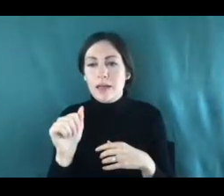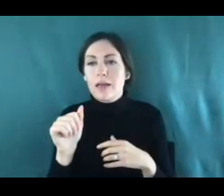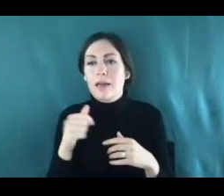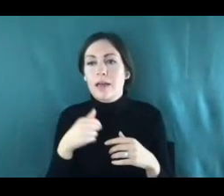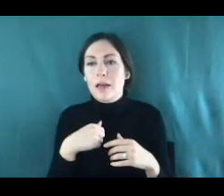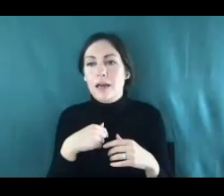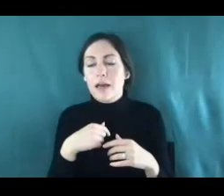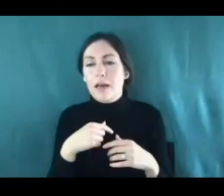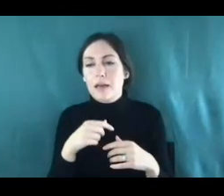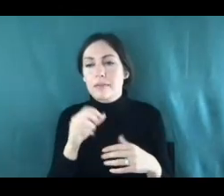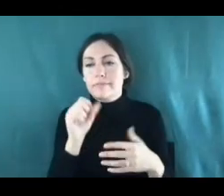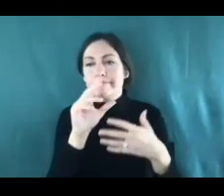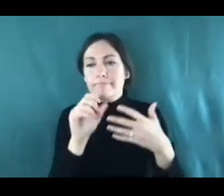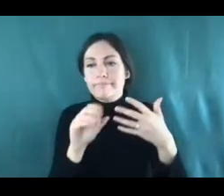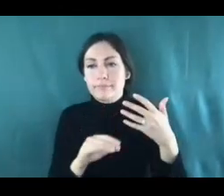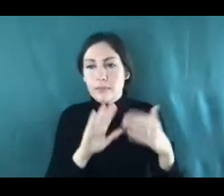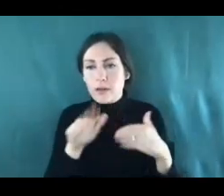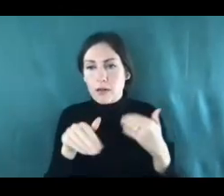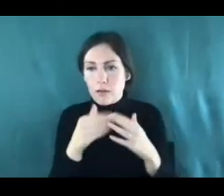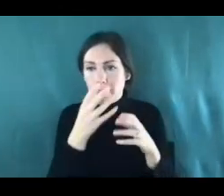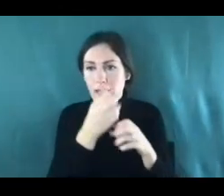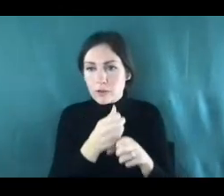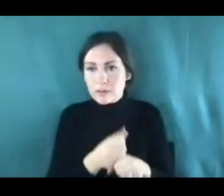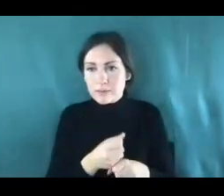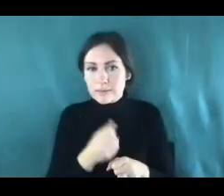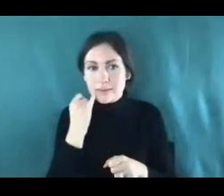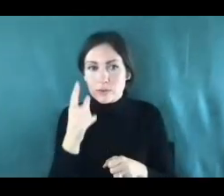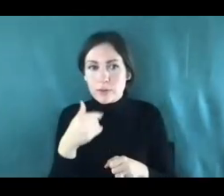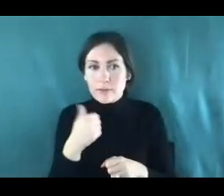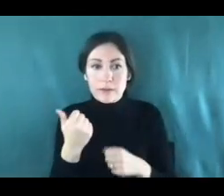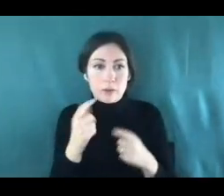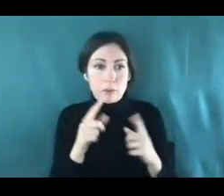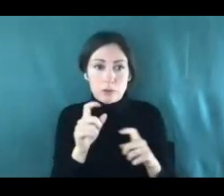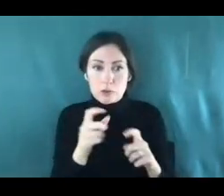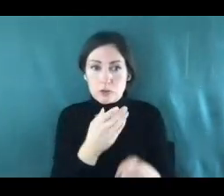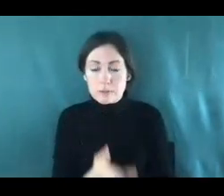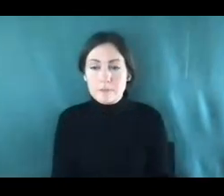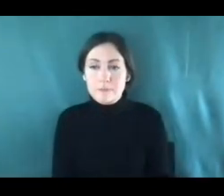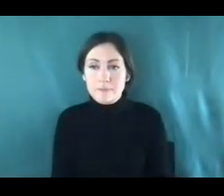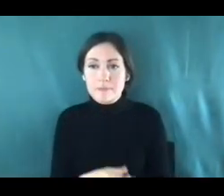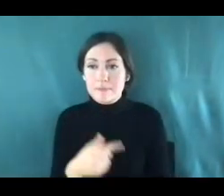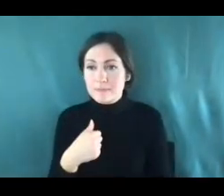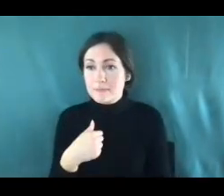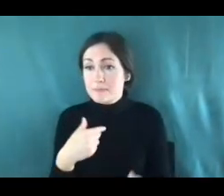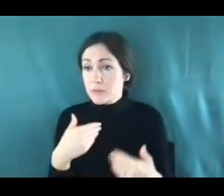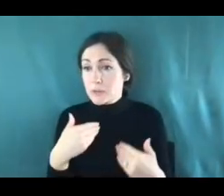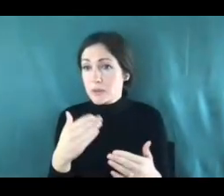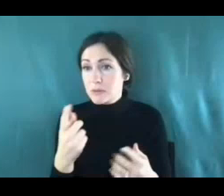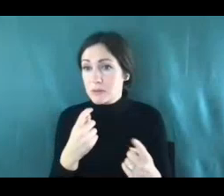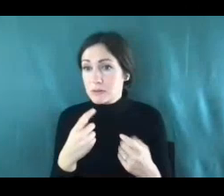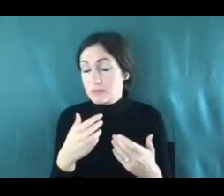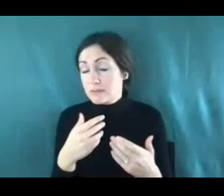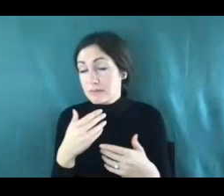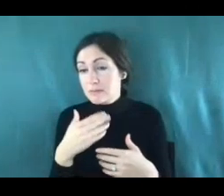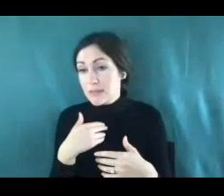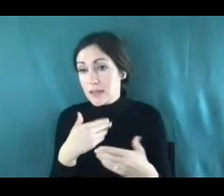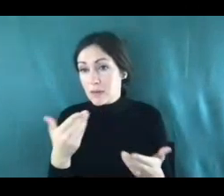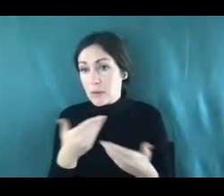acronyms in this slide. If you have any questions, I welcome them. Thank you.